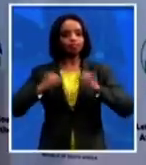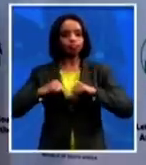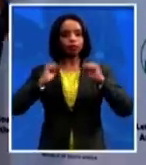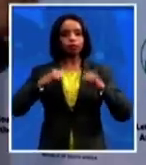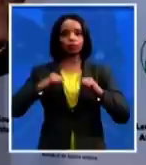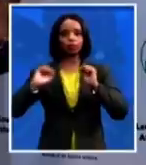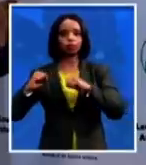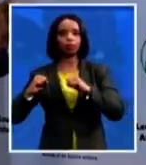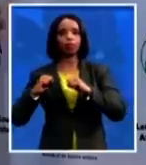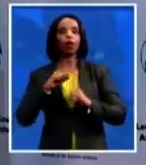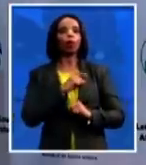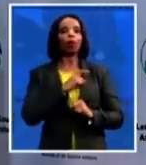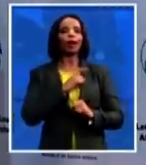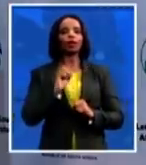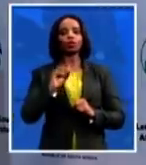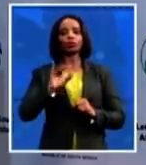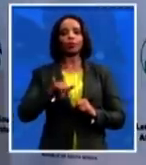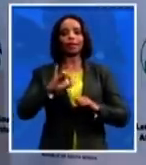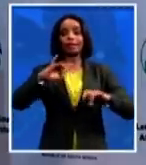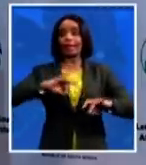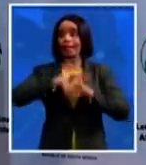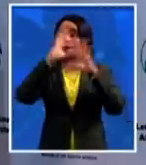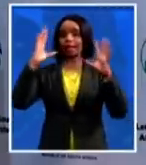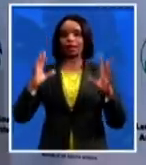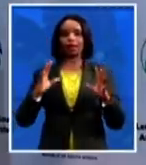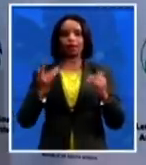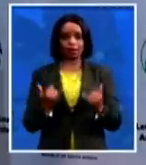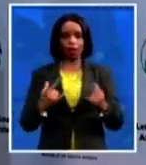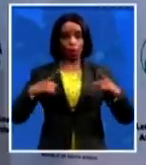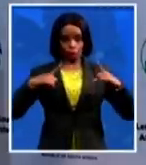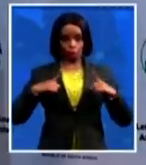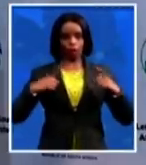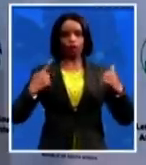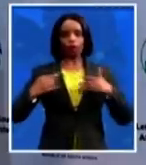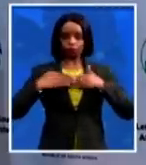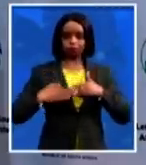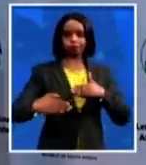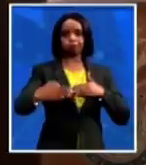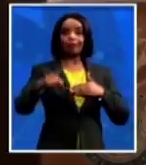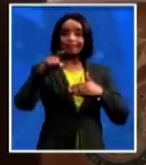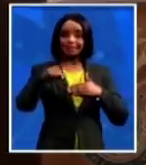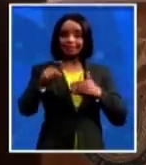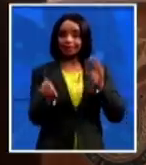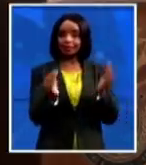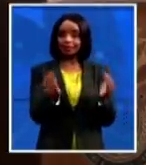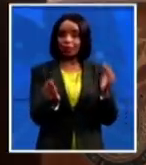short, medium, and long term. So this trip cannot be compared to that. Thank you very much.